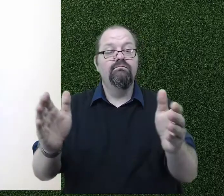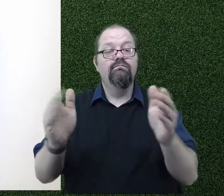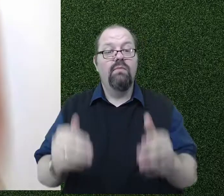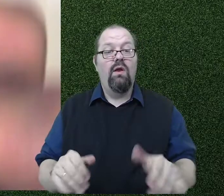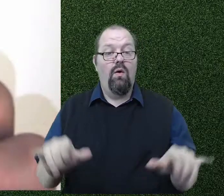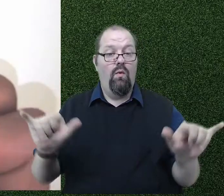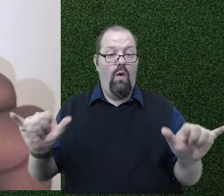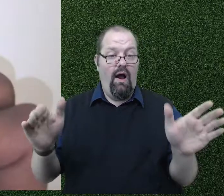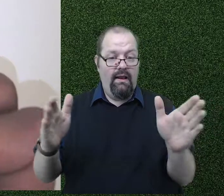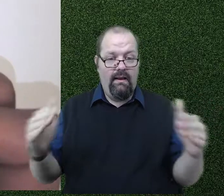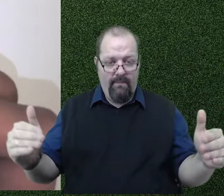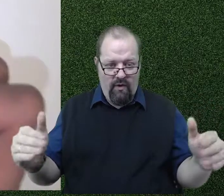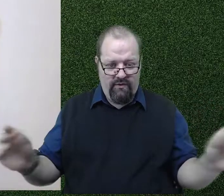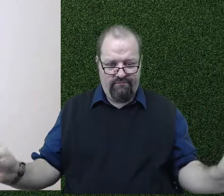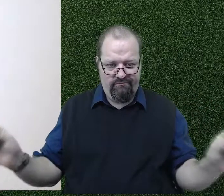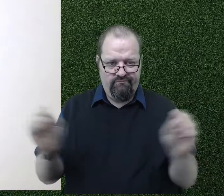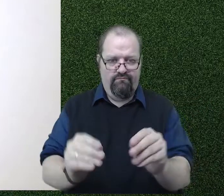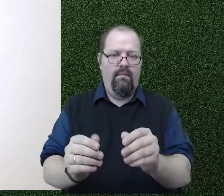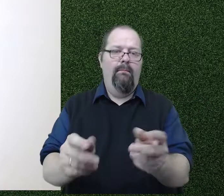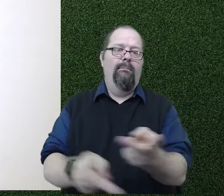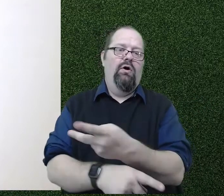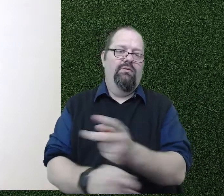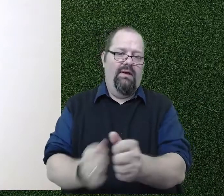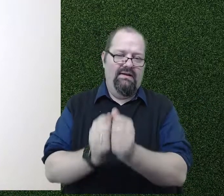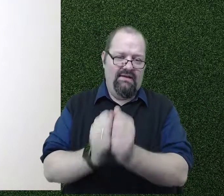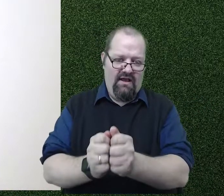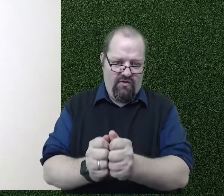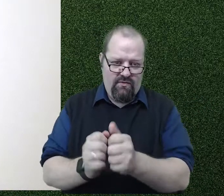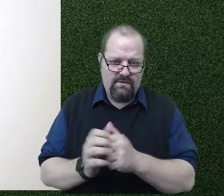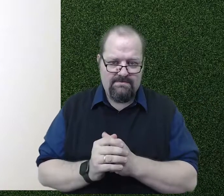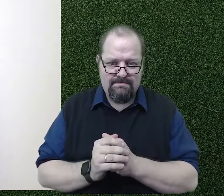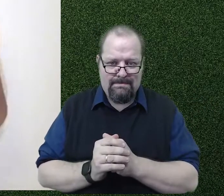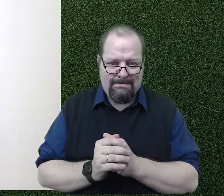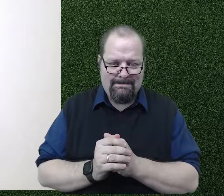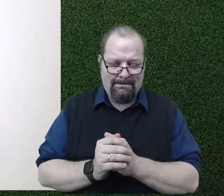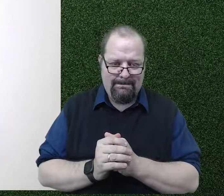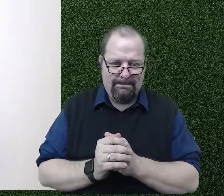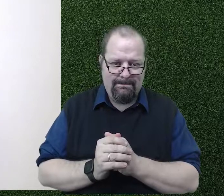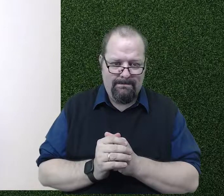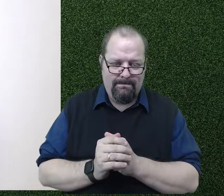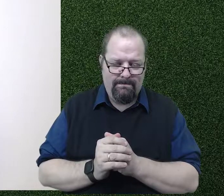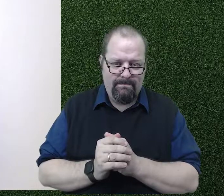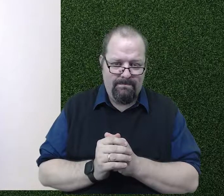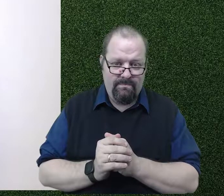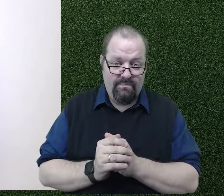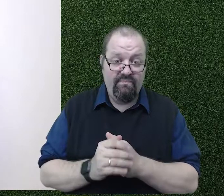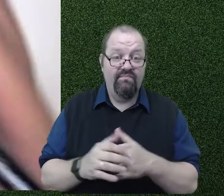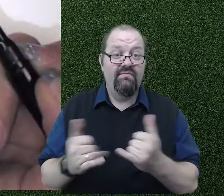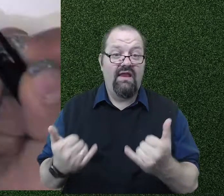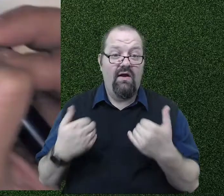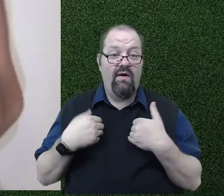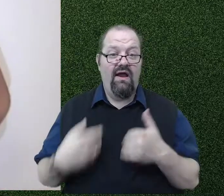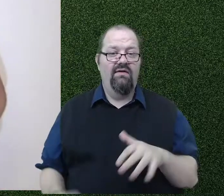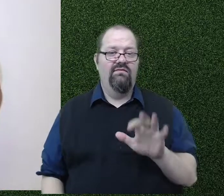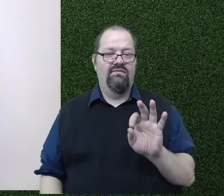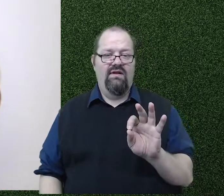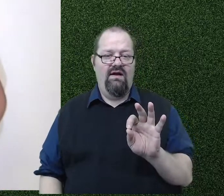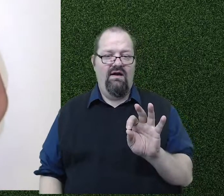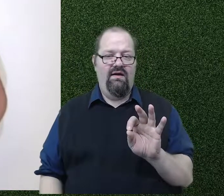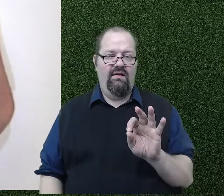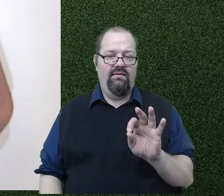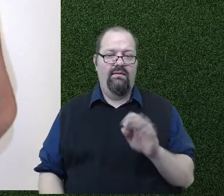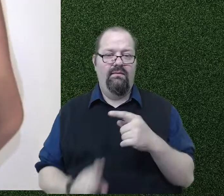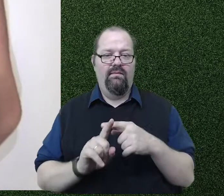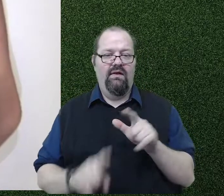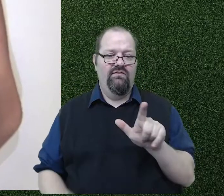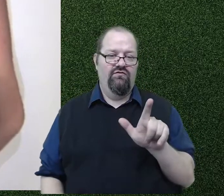y component and the y component, and multiply those together. And so I get 9 plus